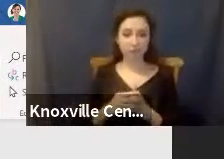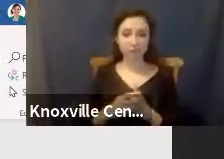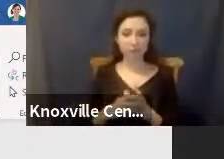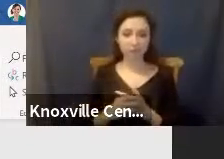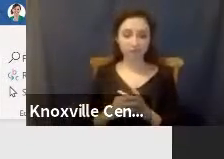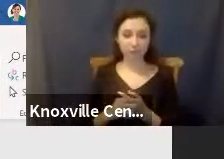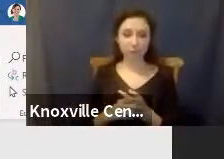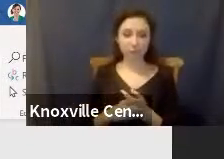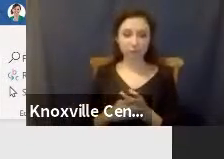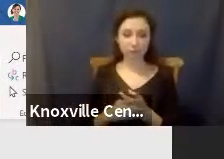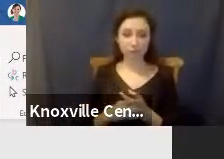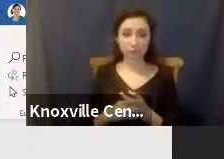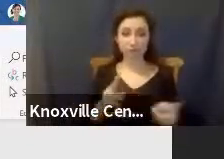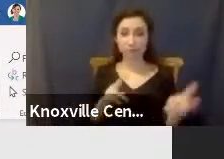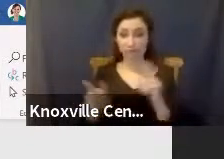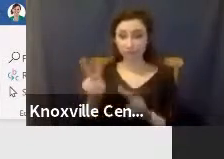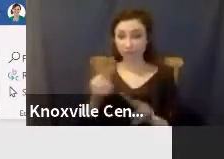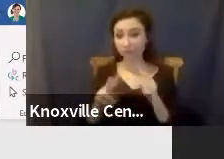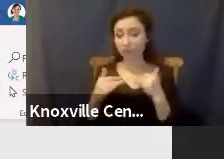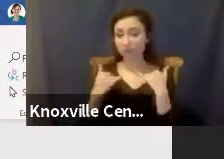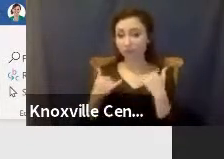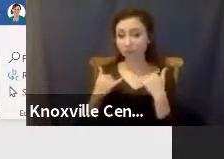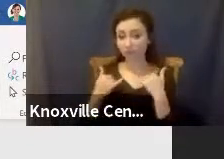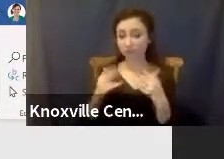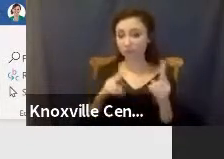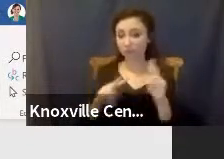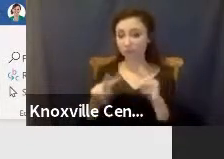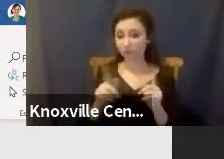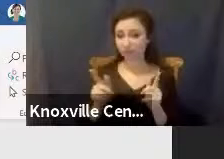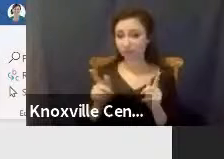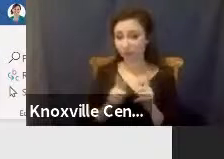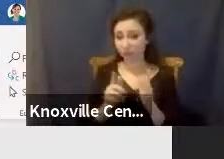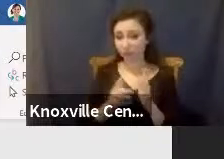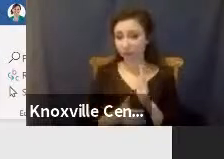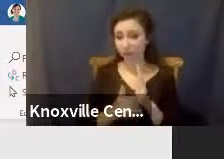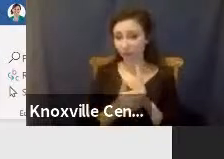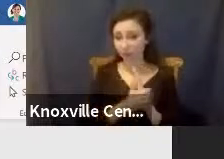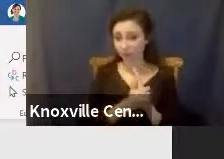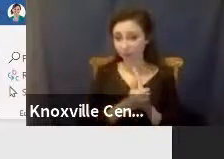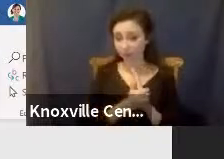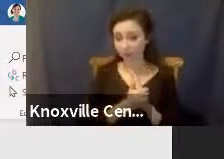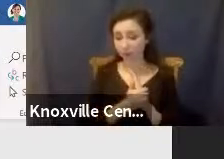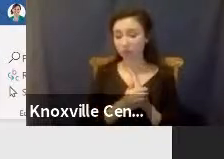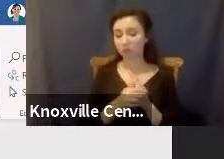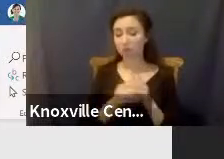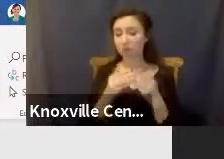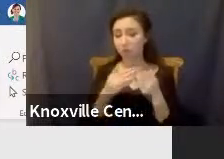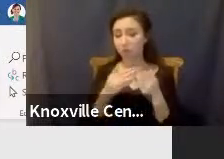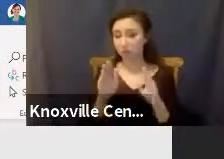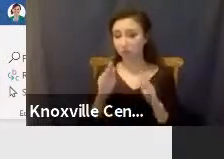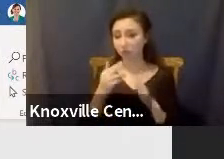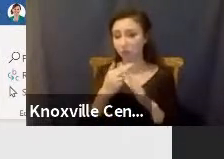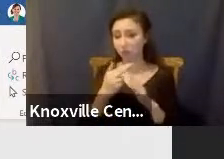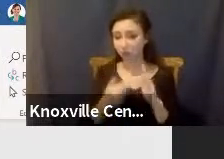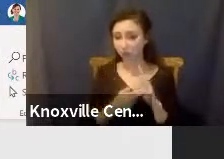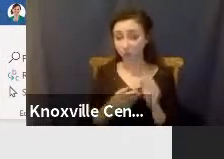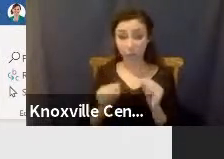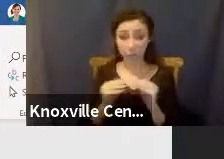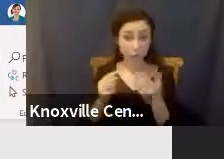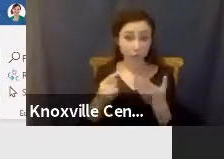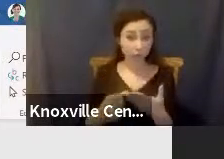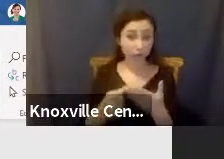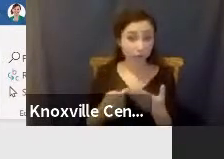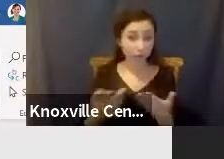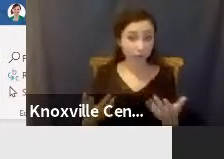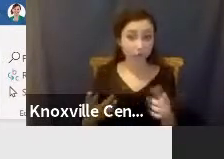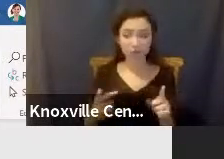So what we're looking at then is that small amendment to the overall set of rules. Further discussion.